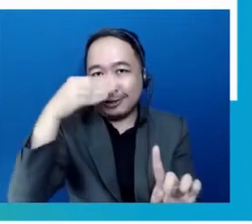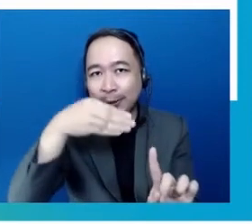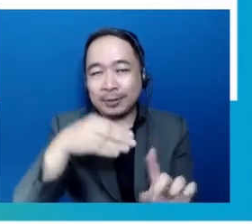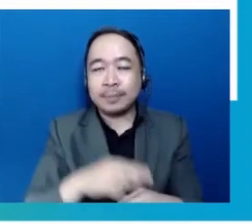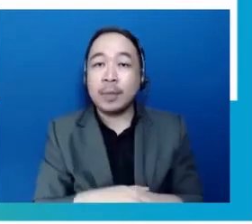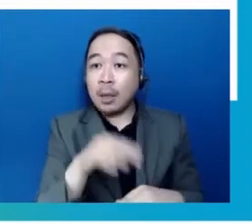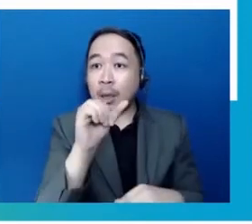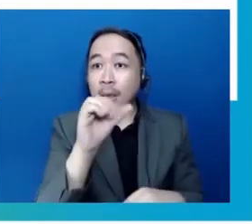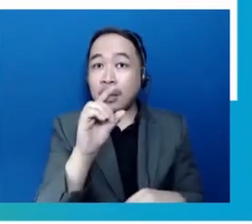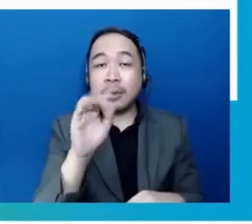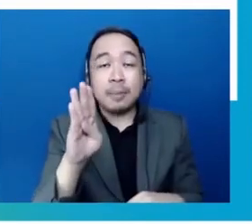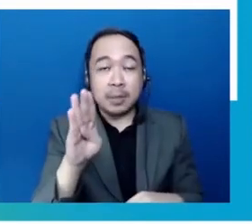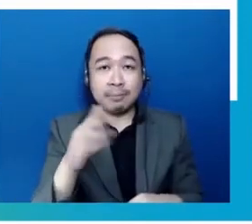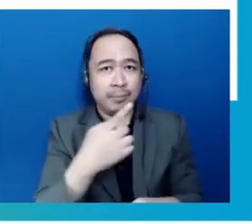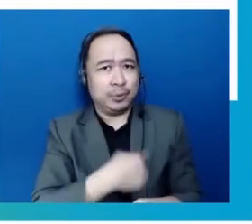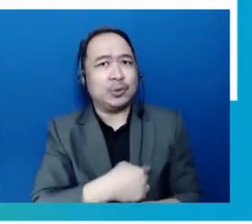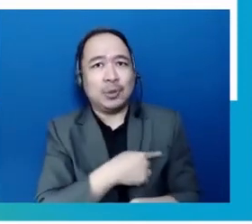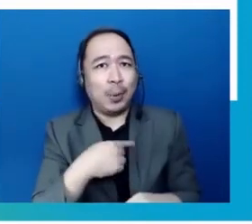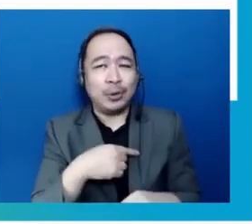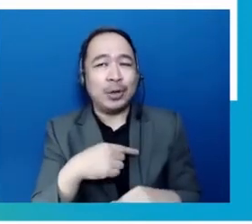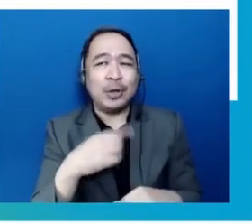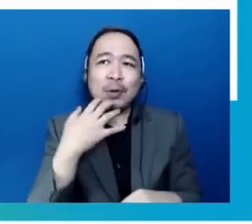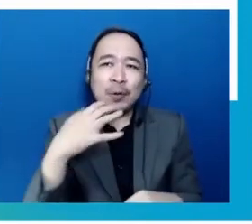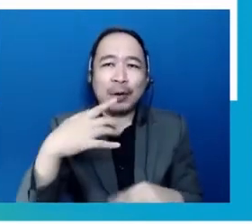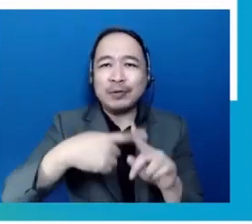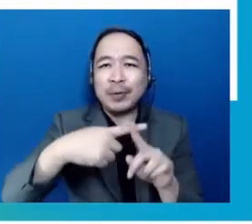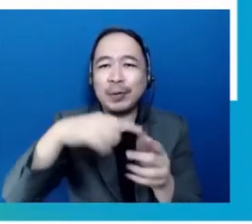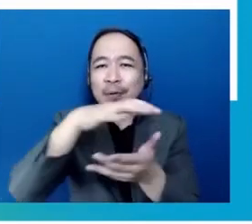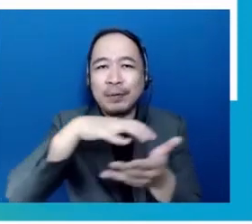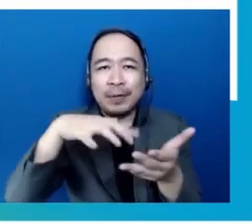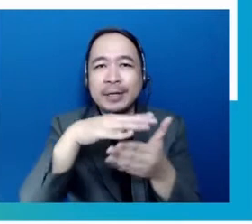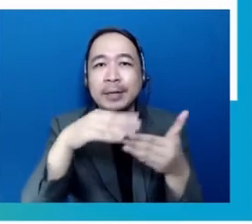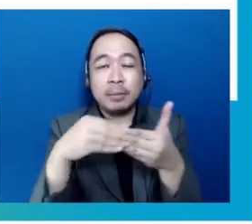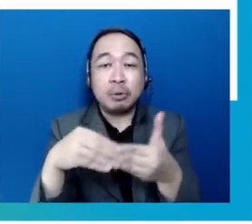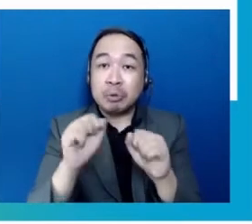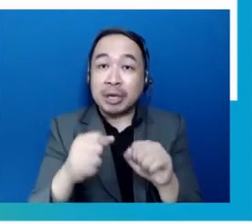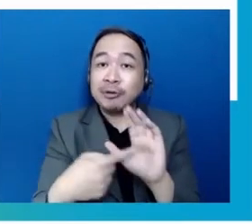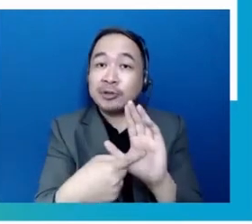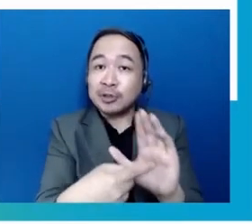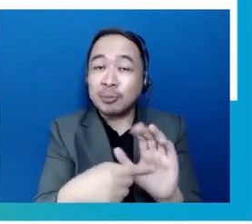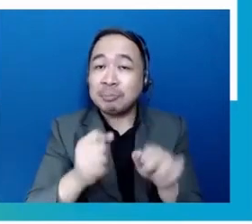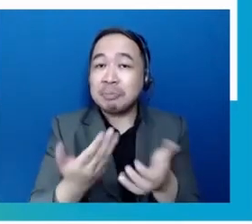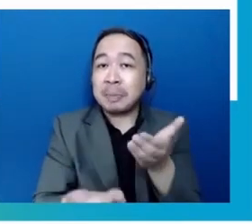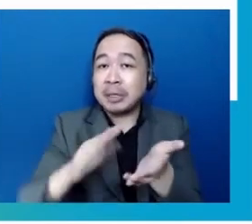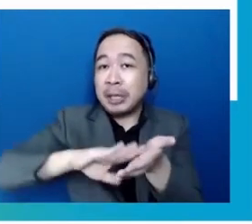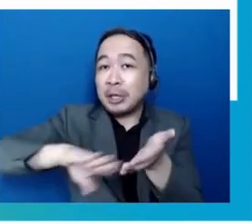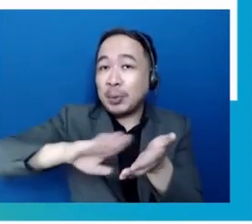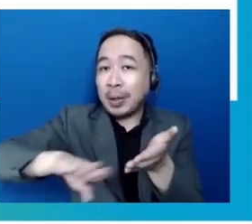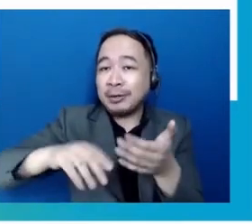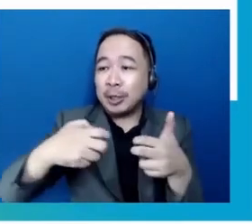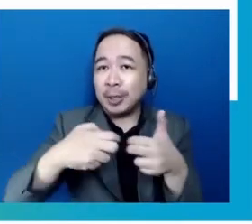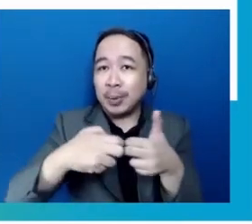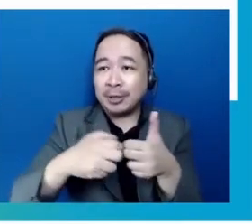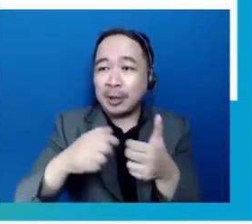thermal waste to energy systems. Can ADB show real climate leadership by excluding thermal waste to energy from